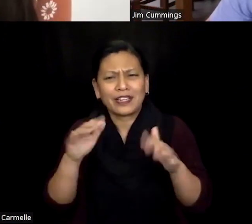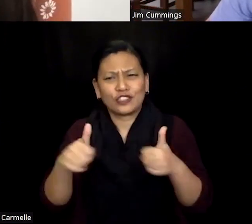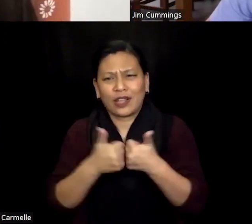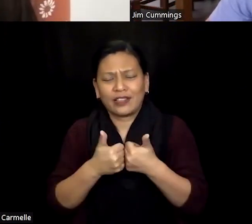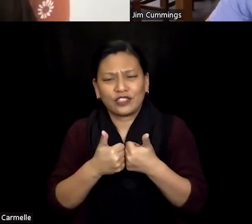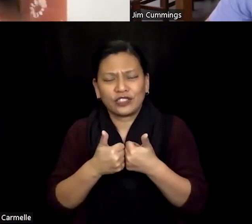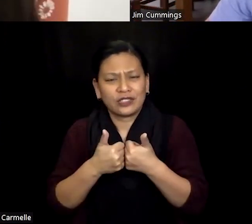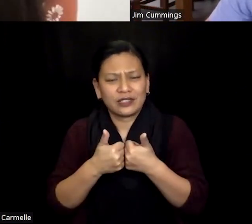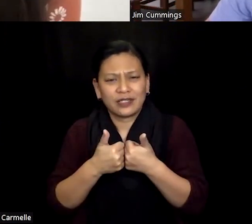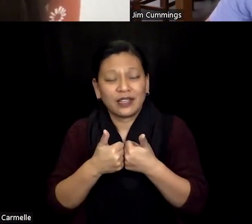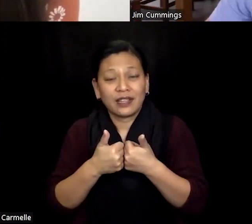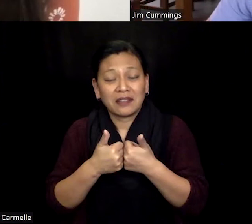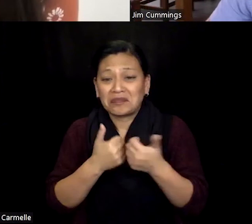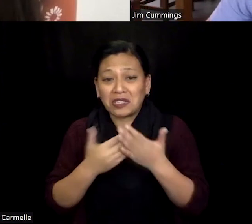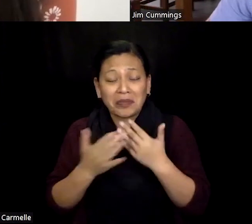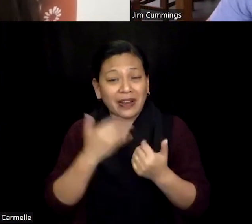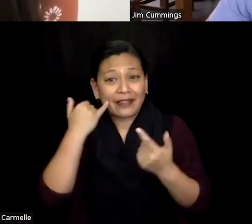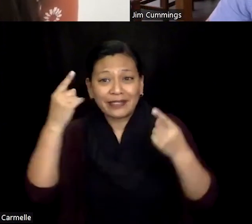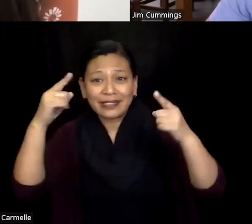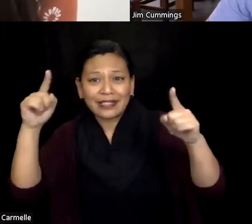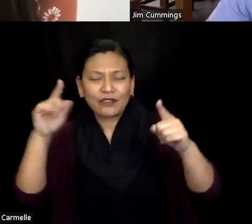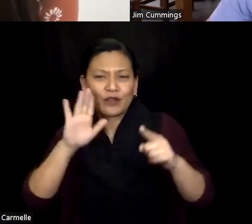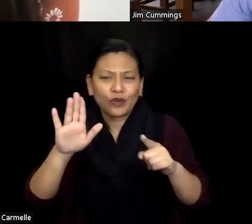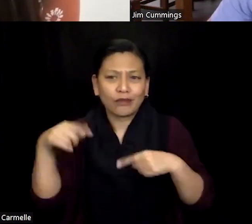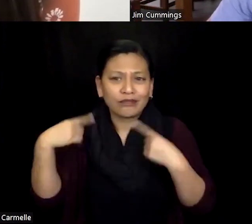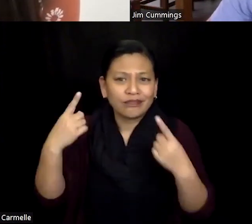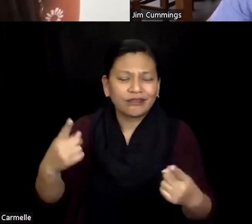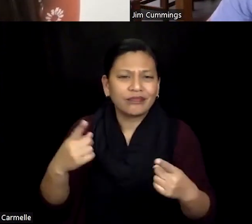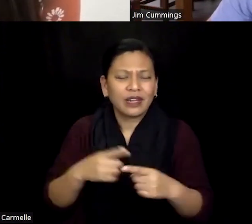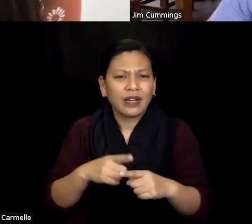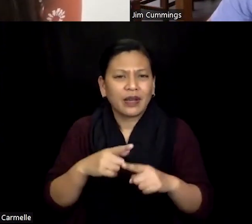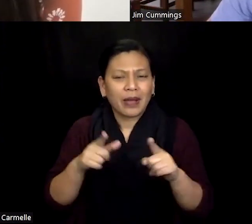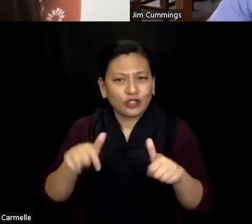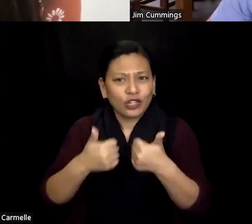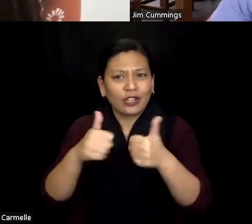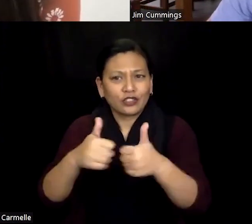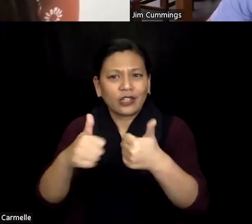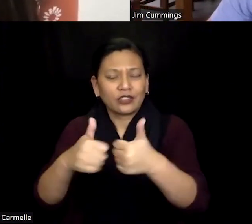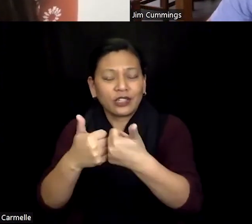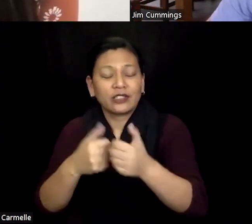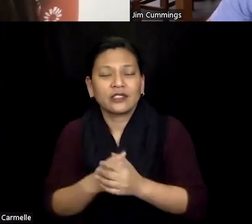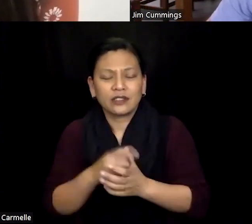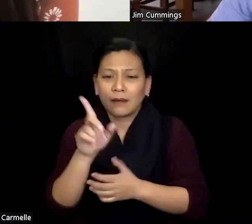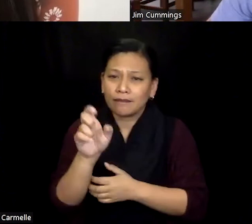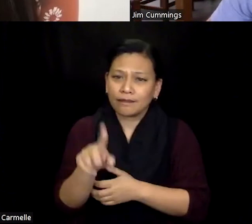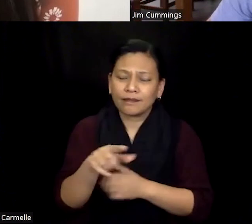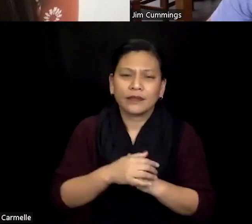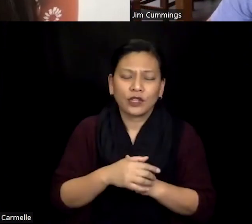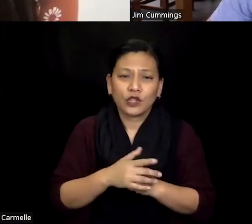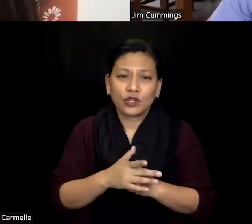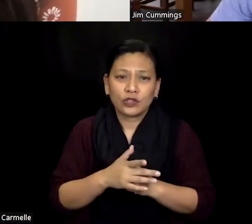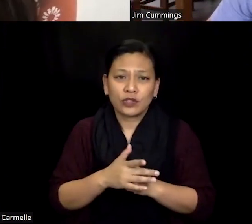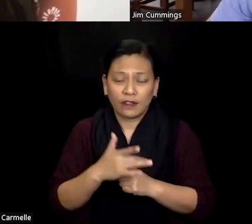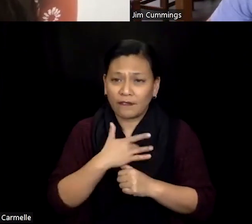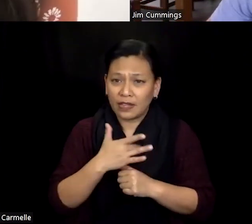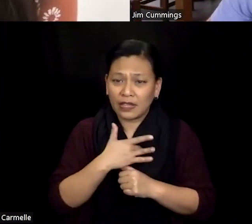to get to where even where you are today. And do you find from your experience in the industry that it's